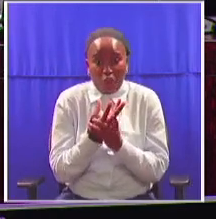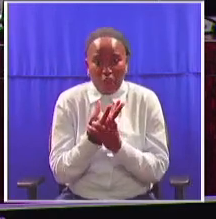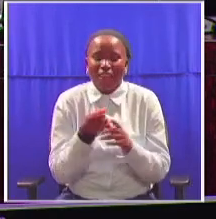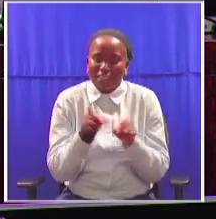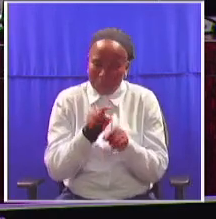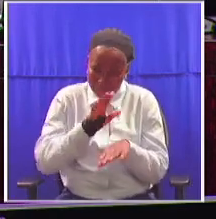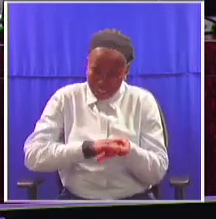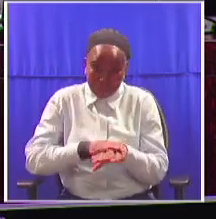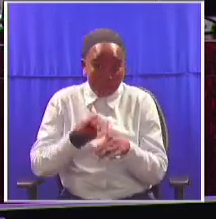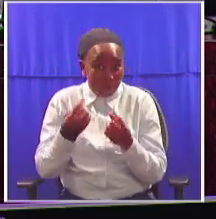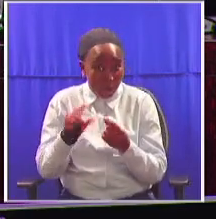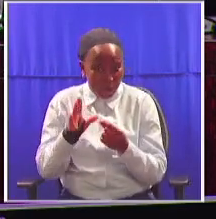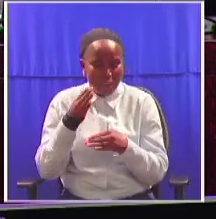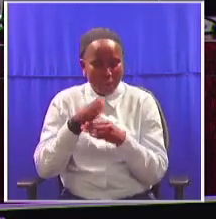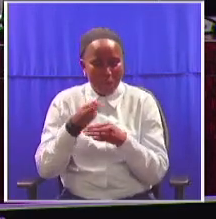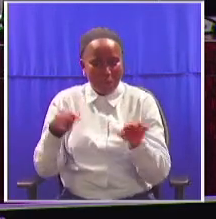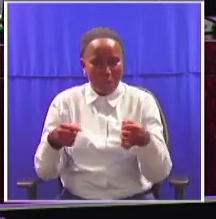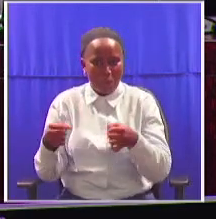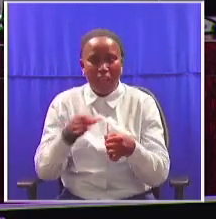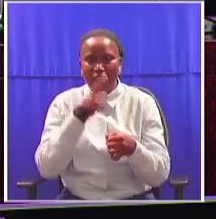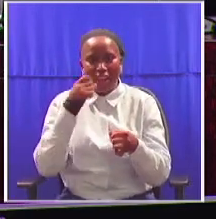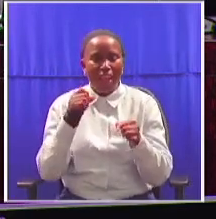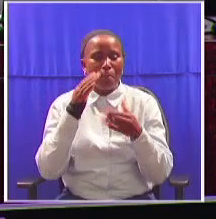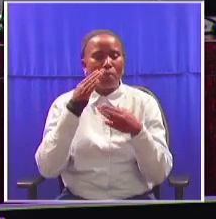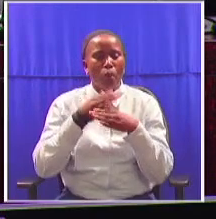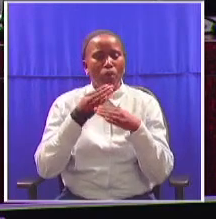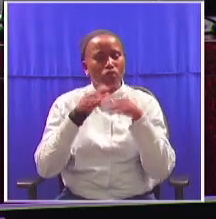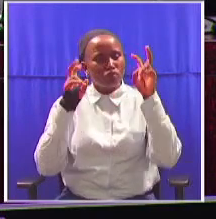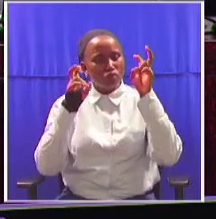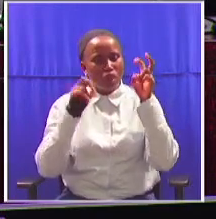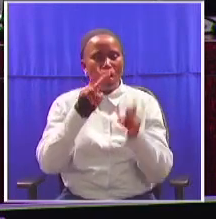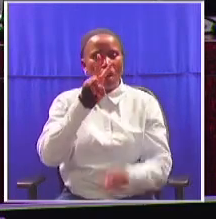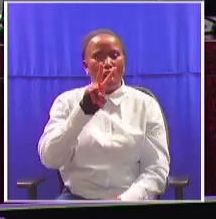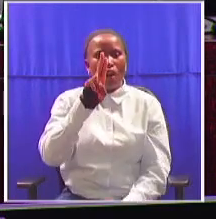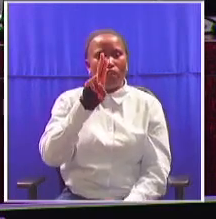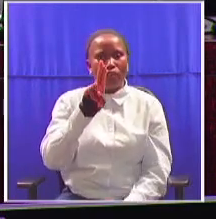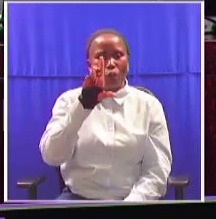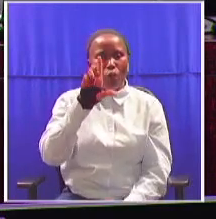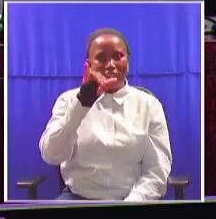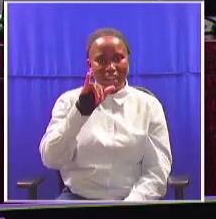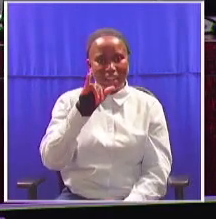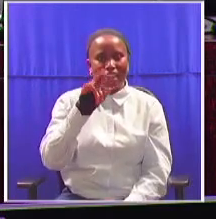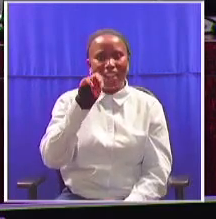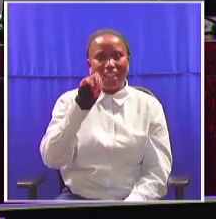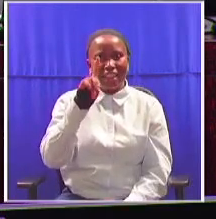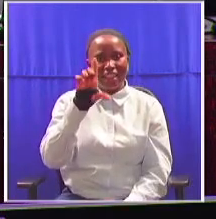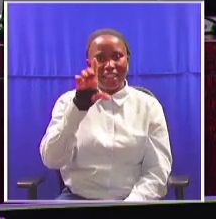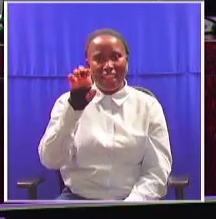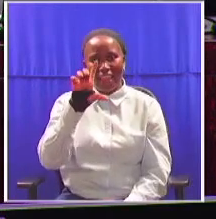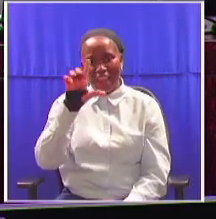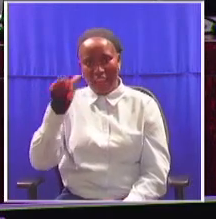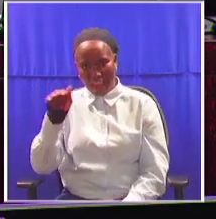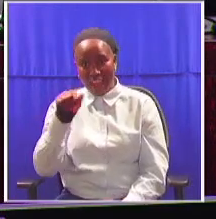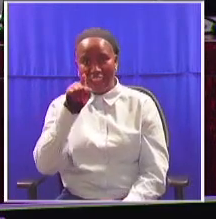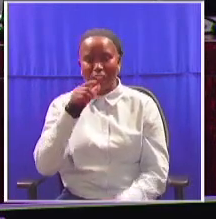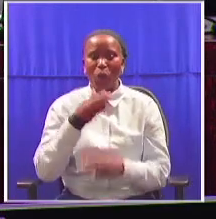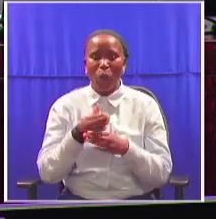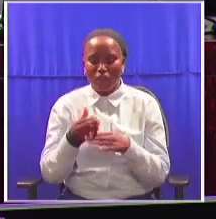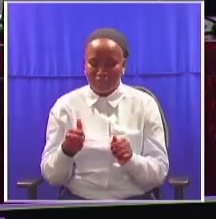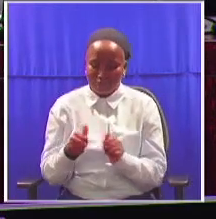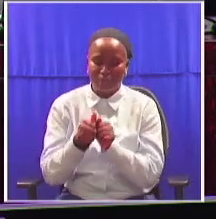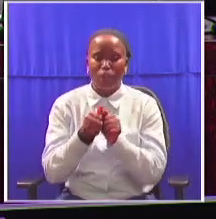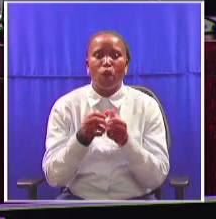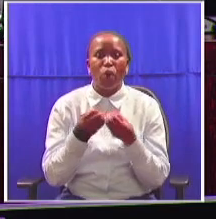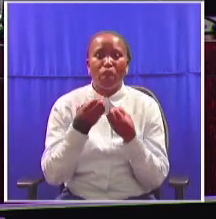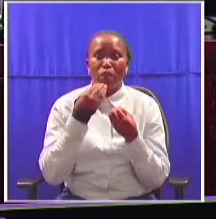Operation Vulindlela, the cooperation between Treasury and the Presidency, is working closely with the Department of